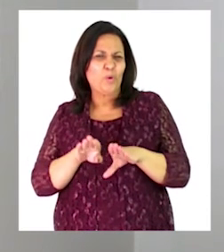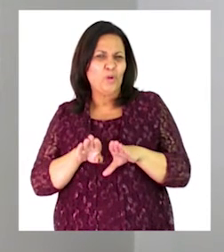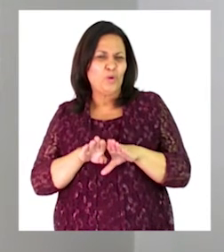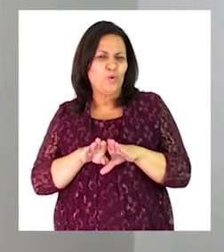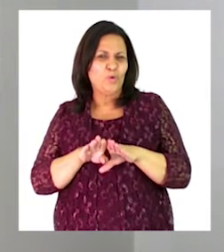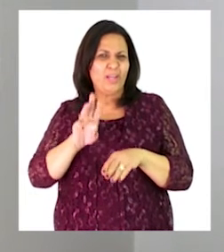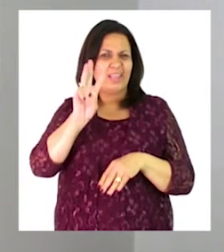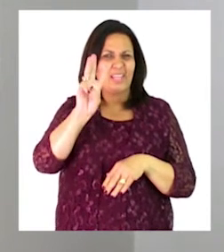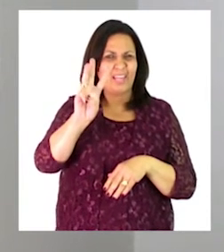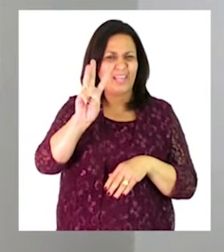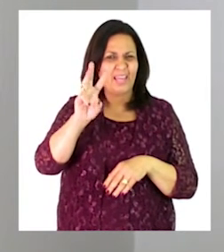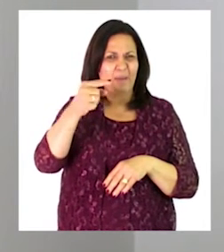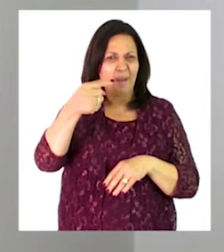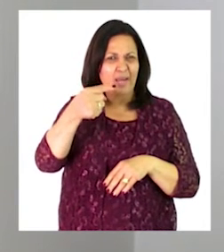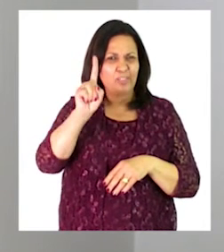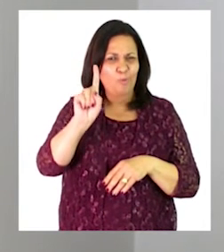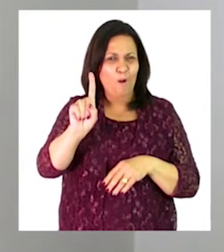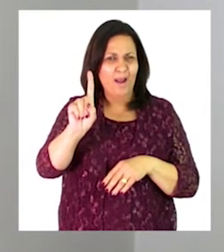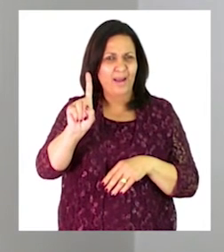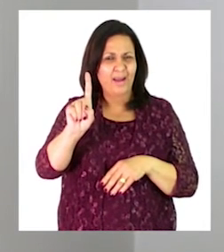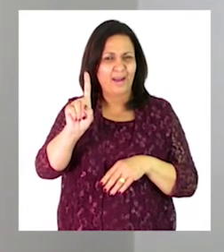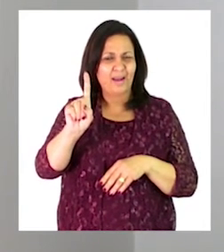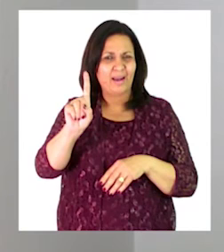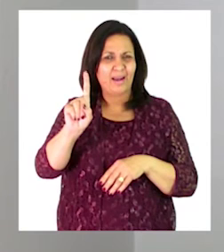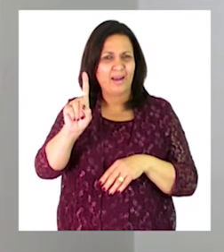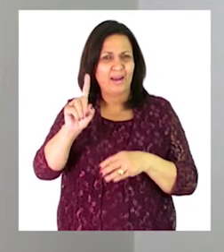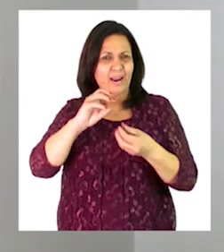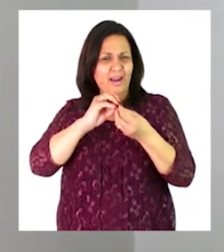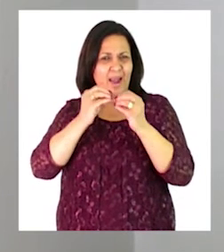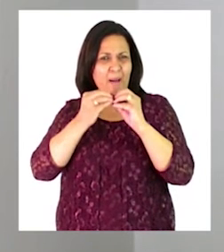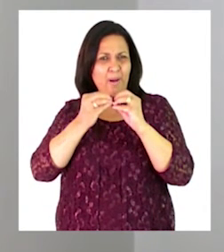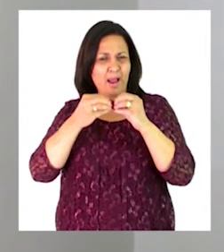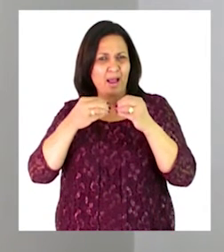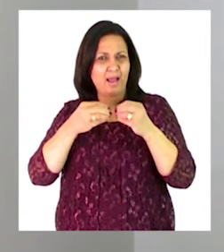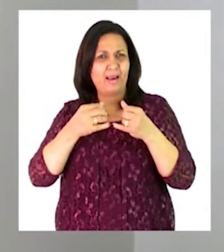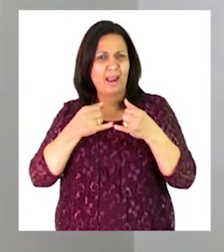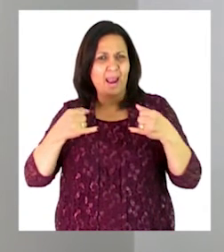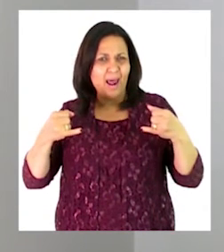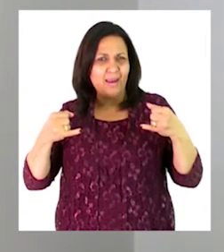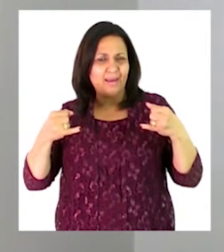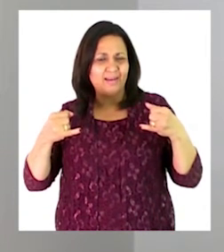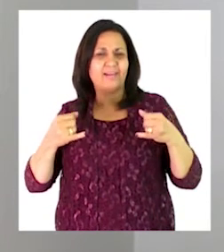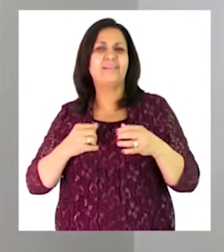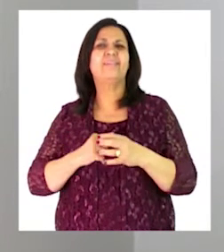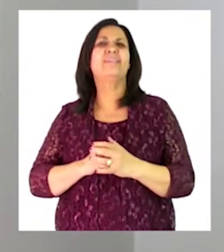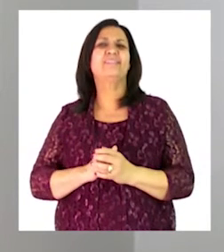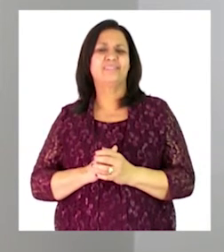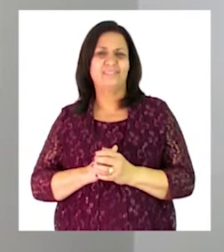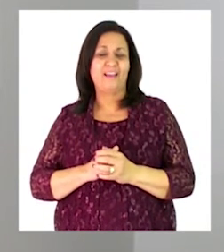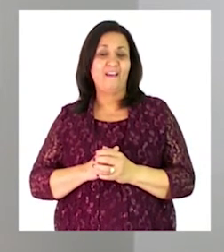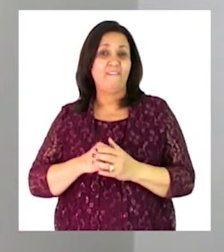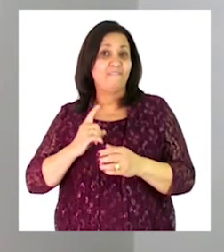3 minus 1 using the number line? First,